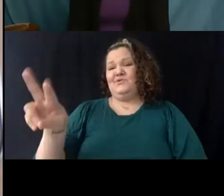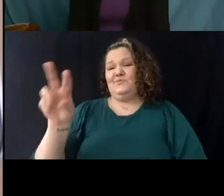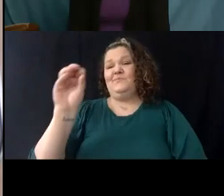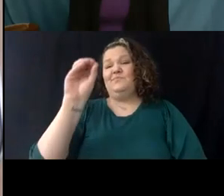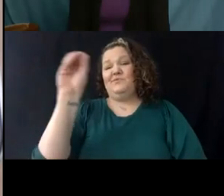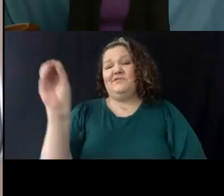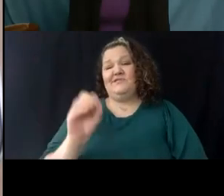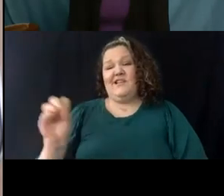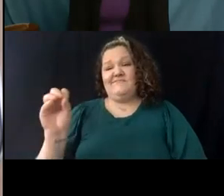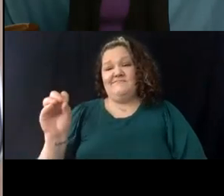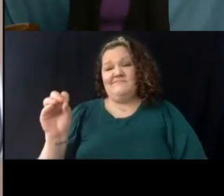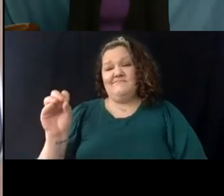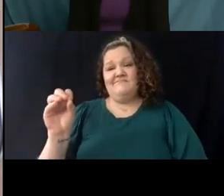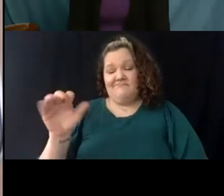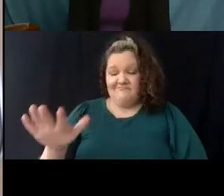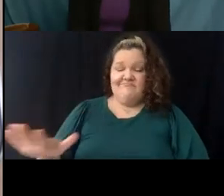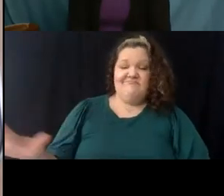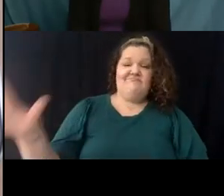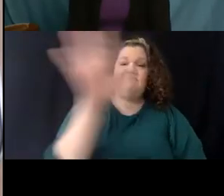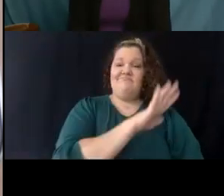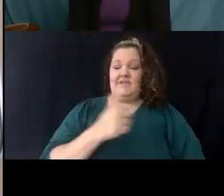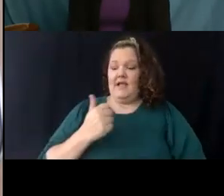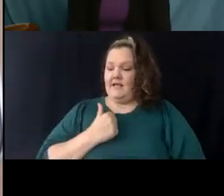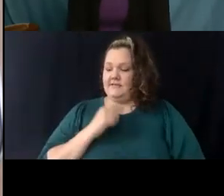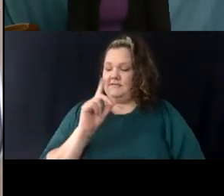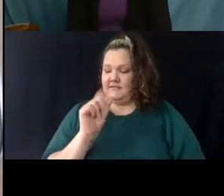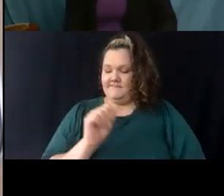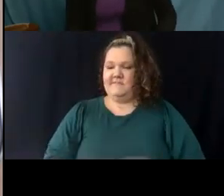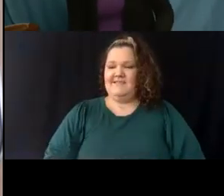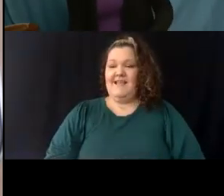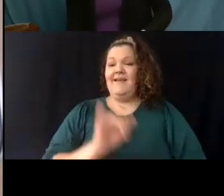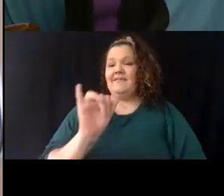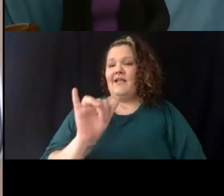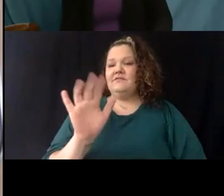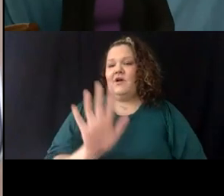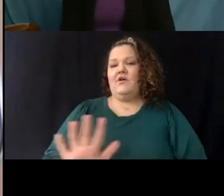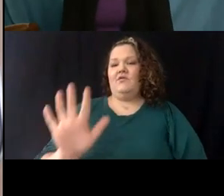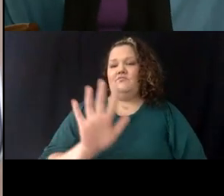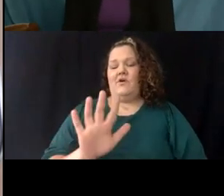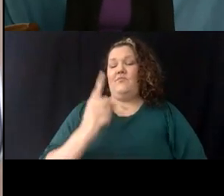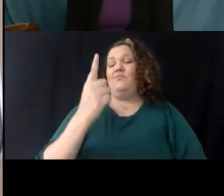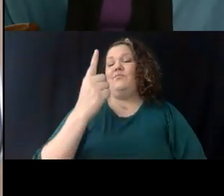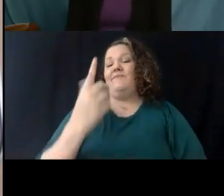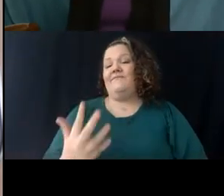Across Canada, we have 22% of our population who identify as individuals with disabilities.